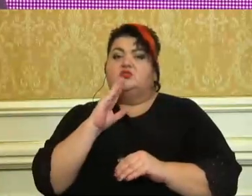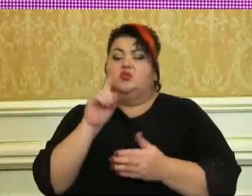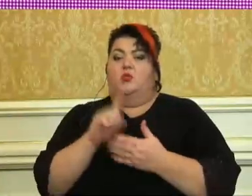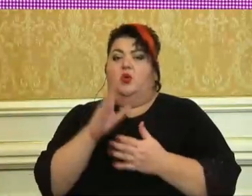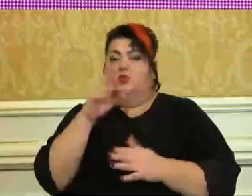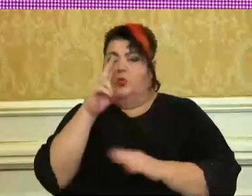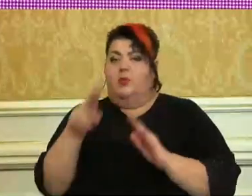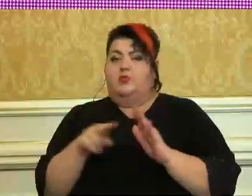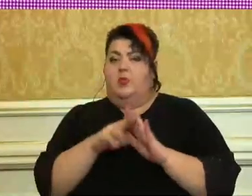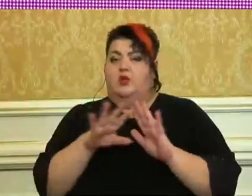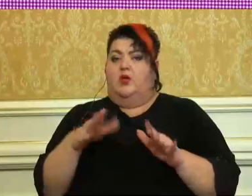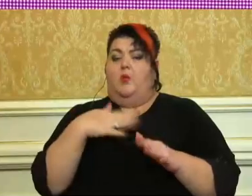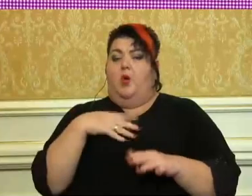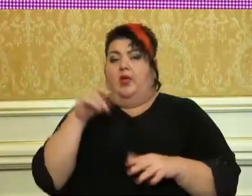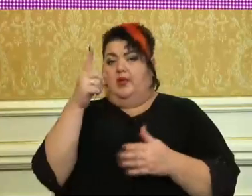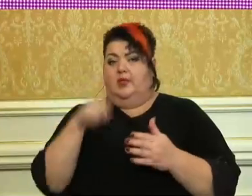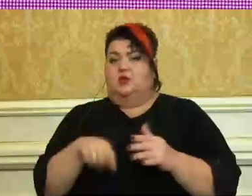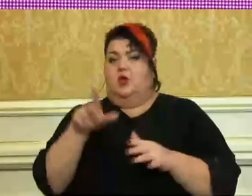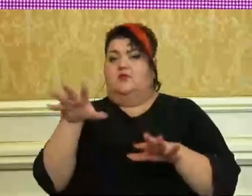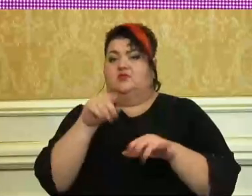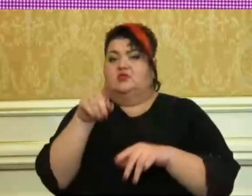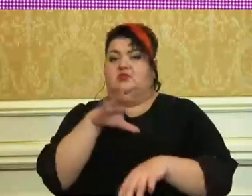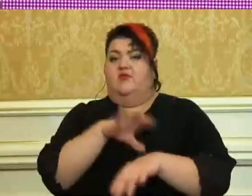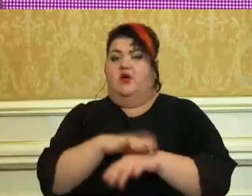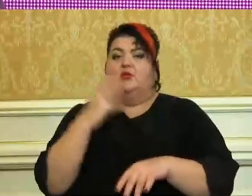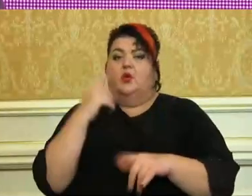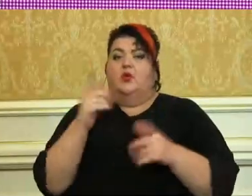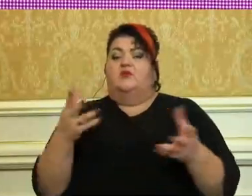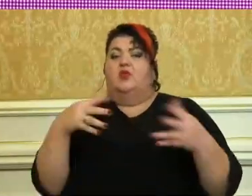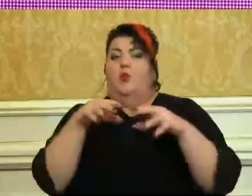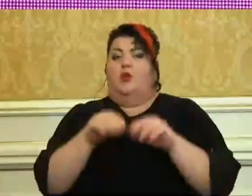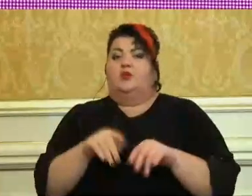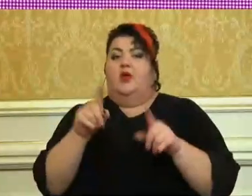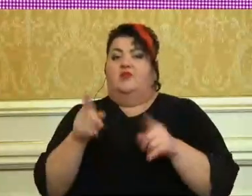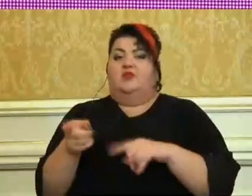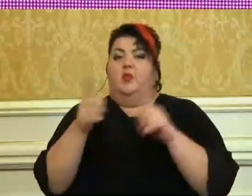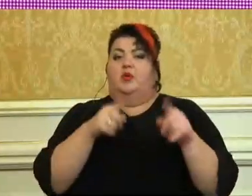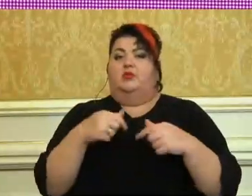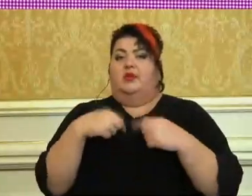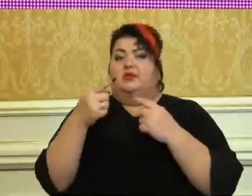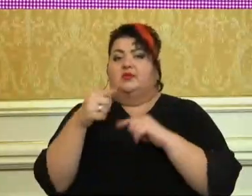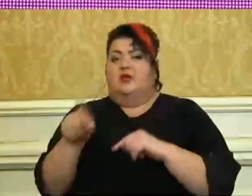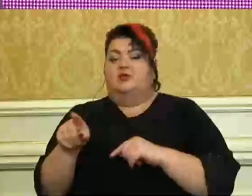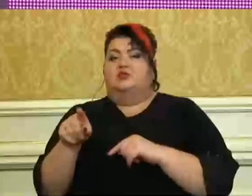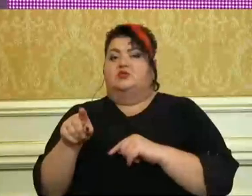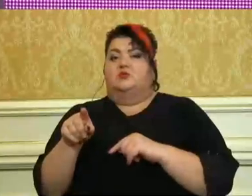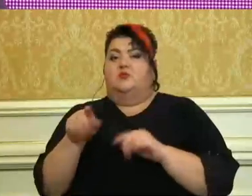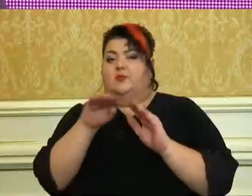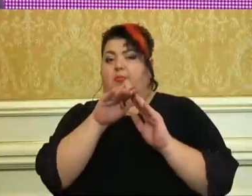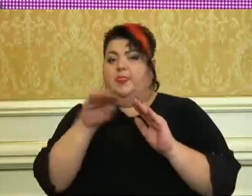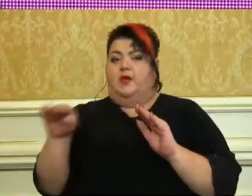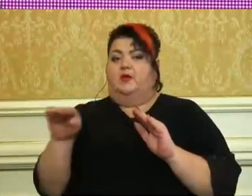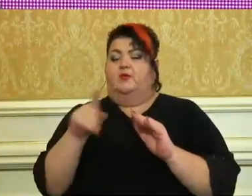hope that all of those factors, when combined, move the needle to the next way. Because if we don't move the needle more aggressively, it will